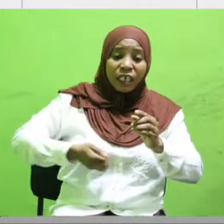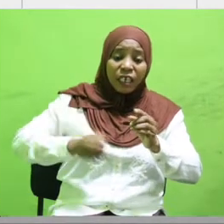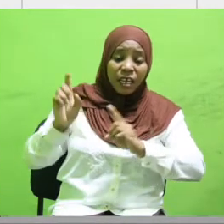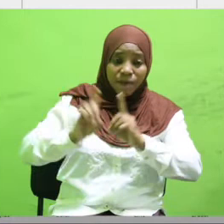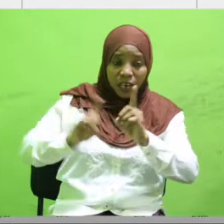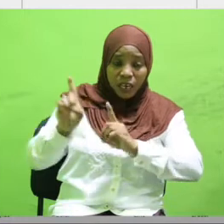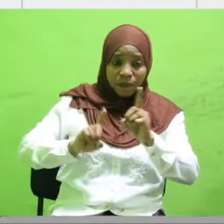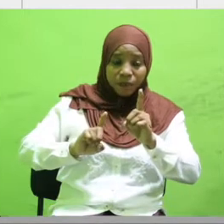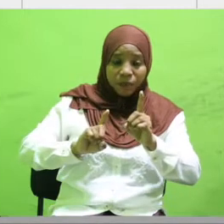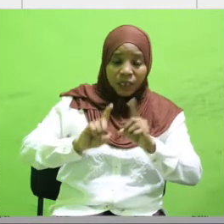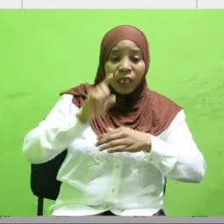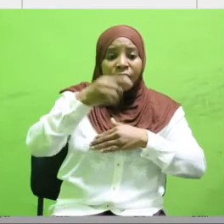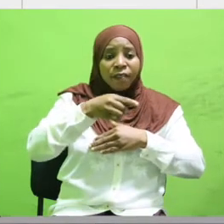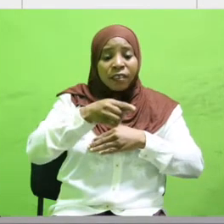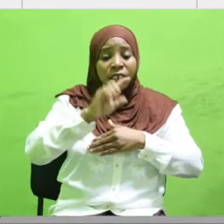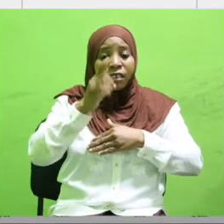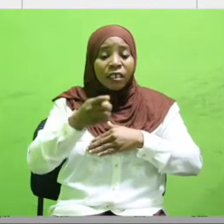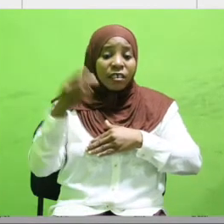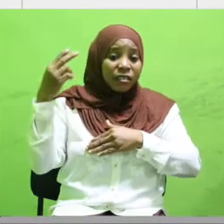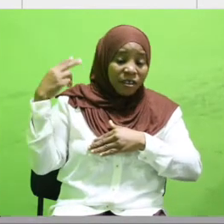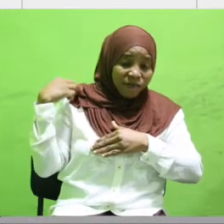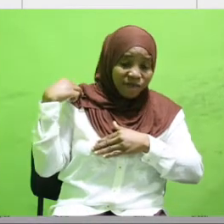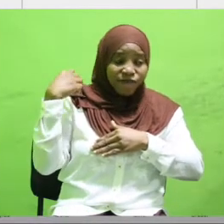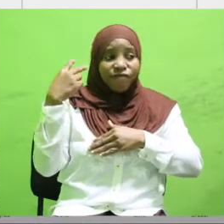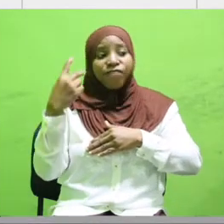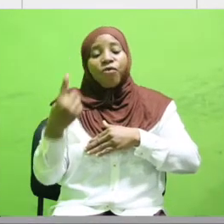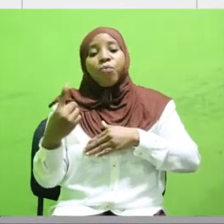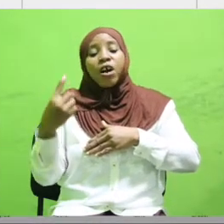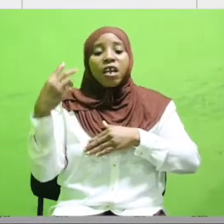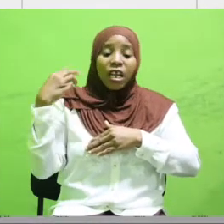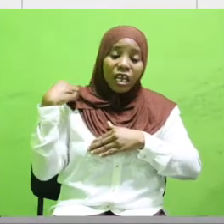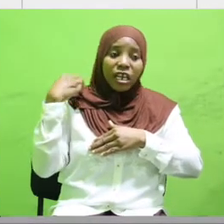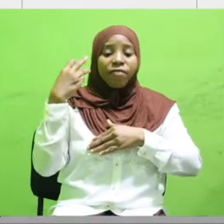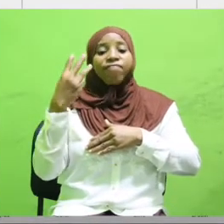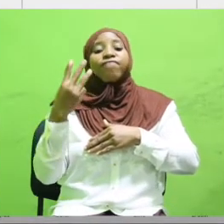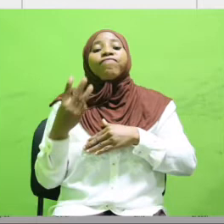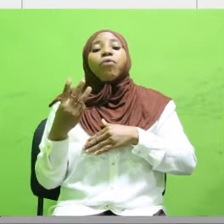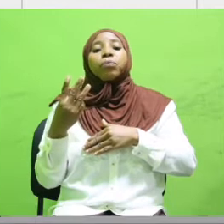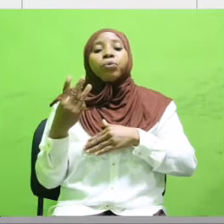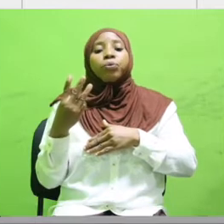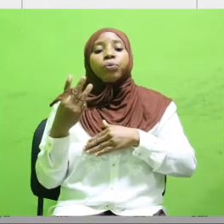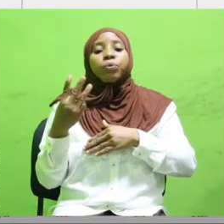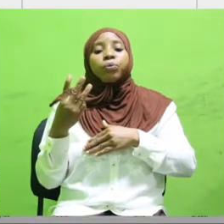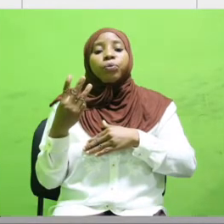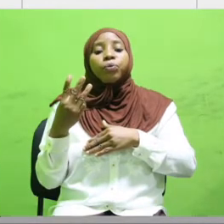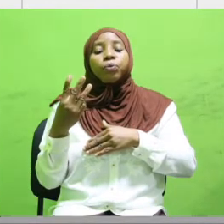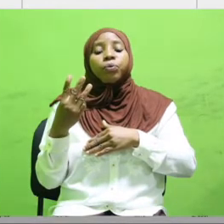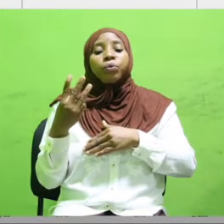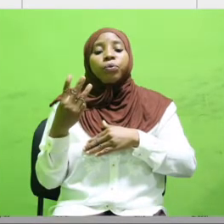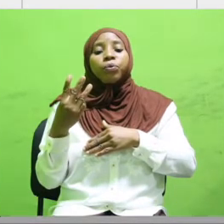the form 1 and form 2 level, there are 3 known phyla of kingdom fungi, which